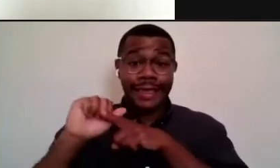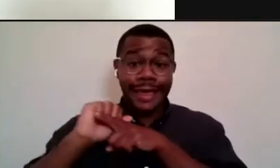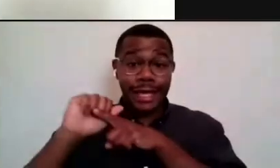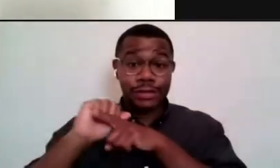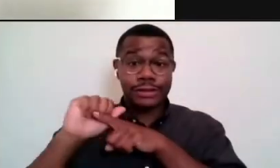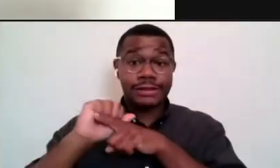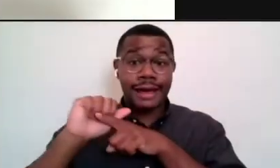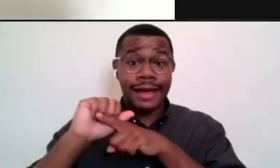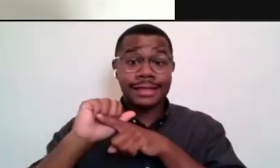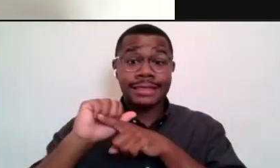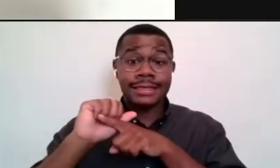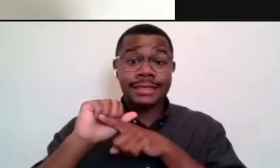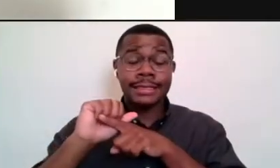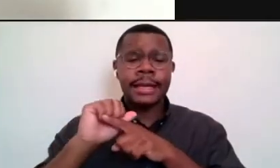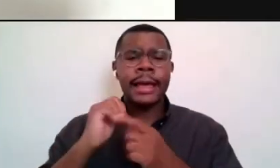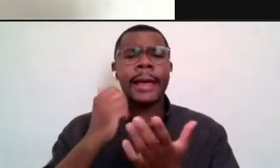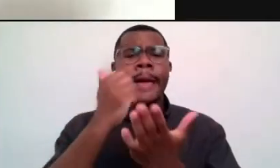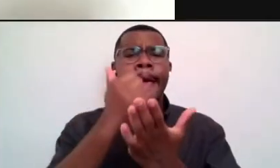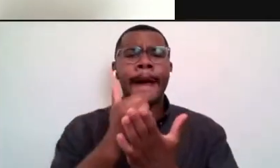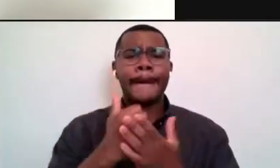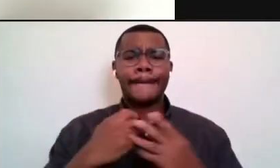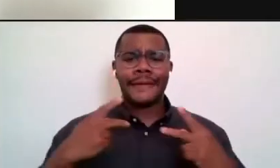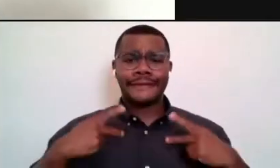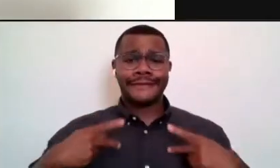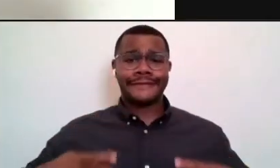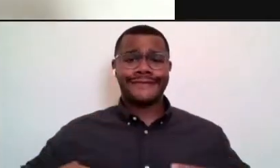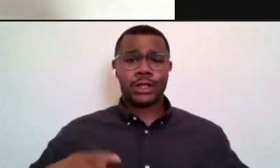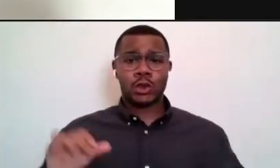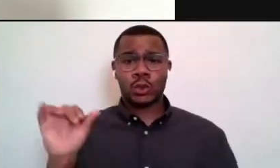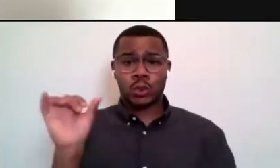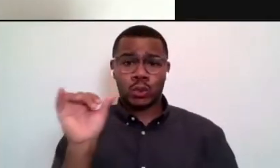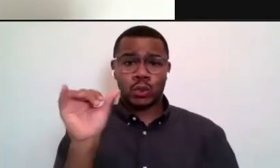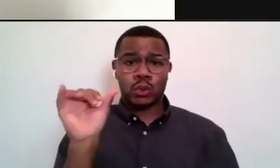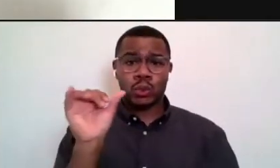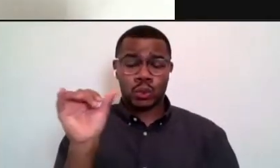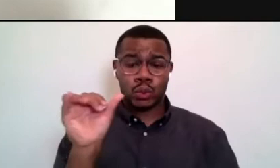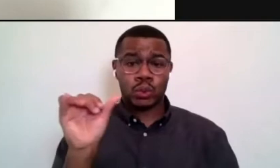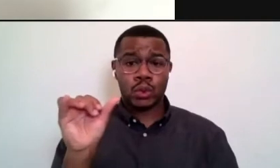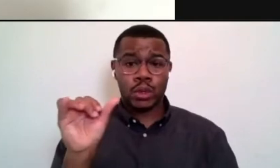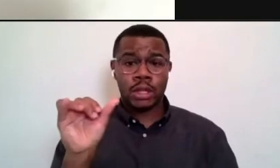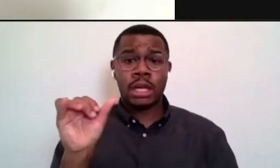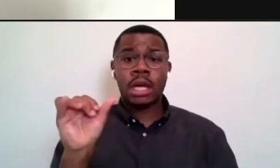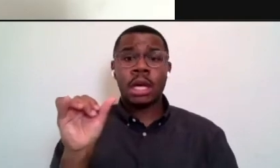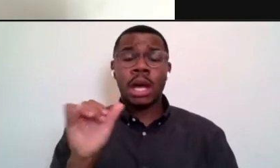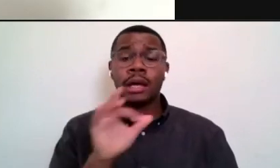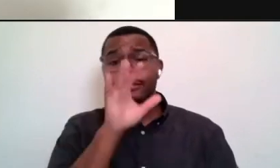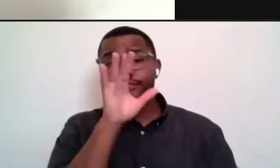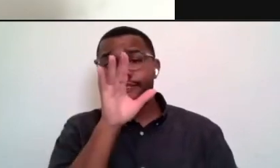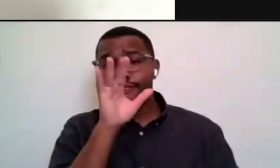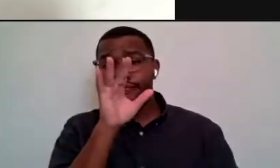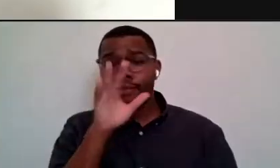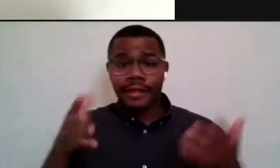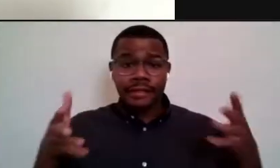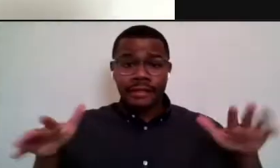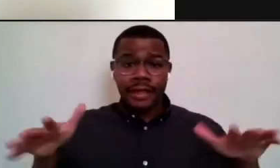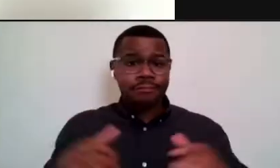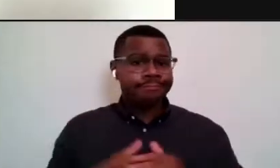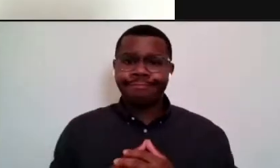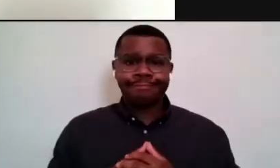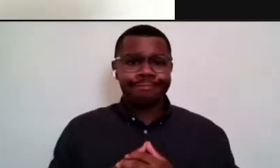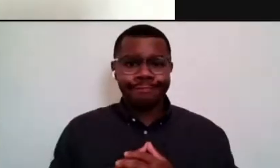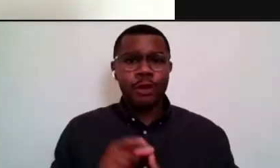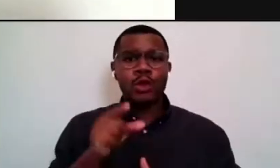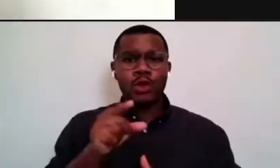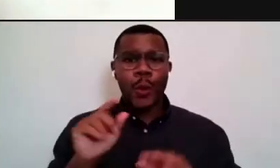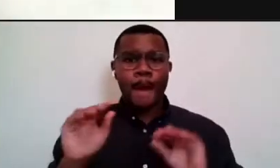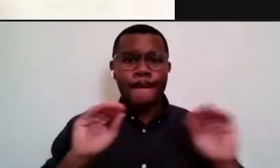right? Like you're making a move while engaging with this stuff that's with you all the